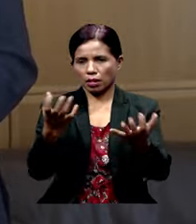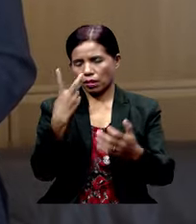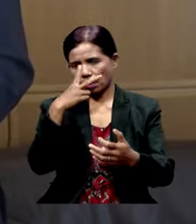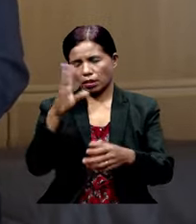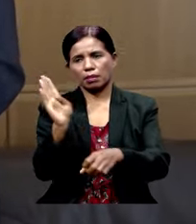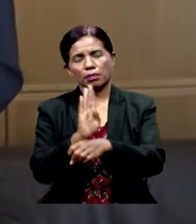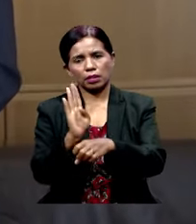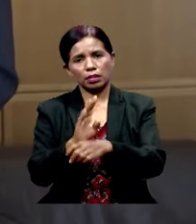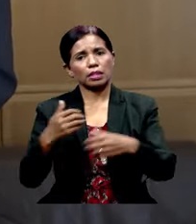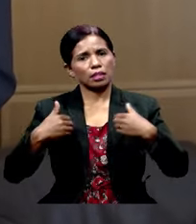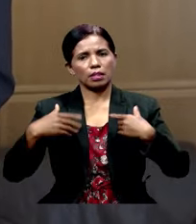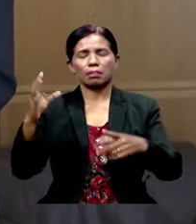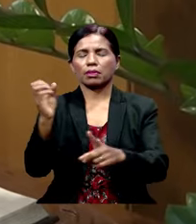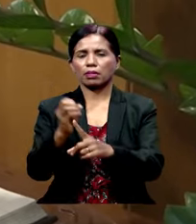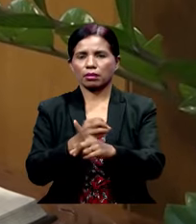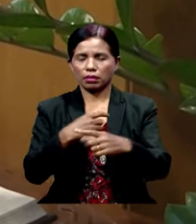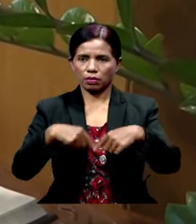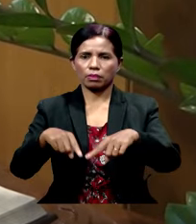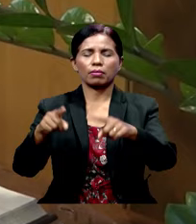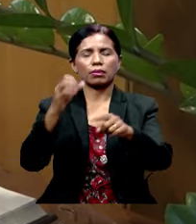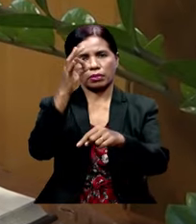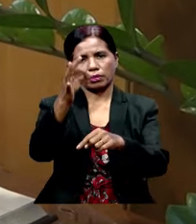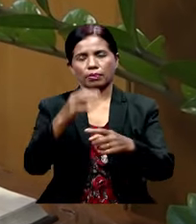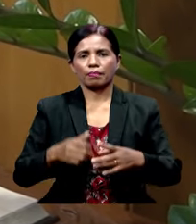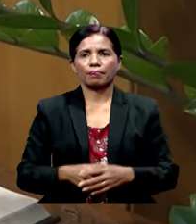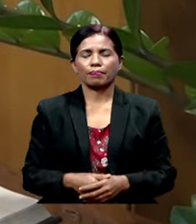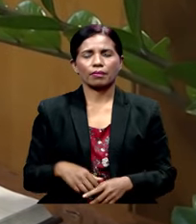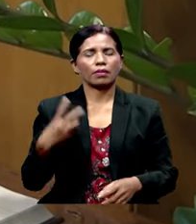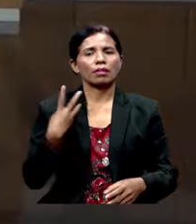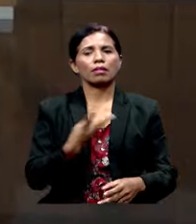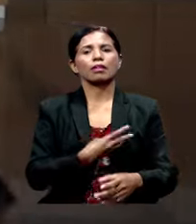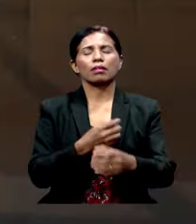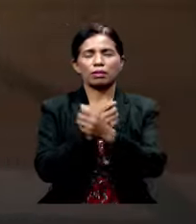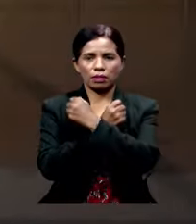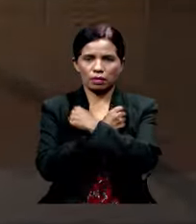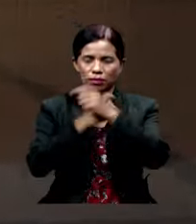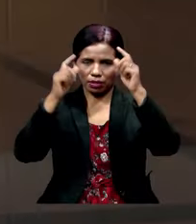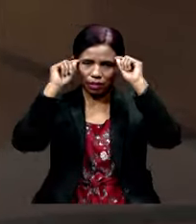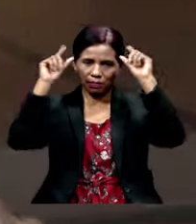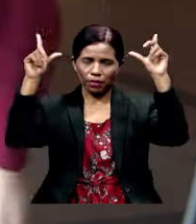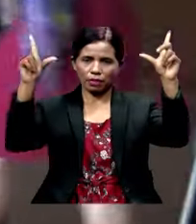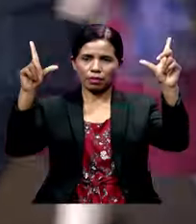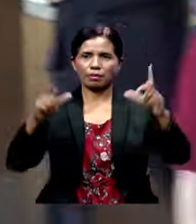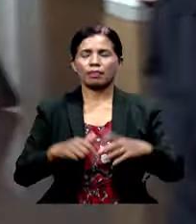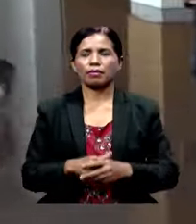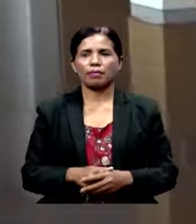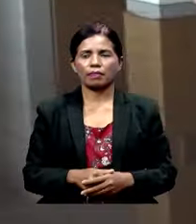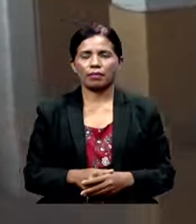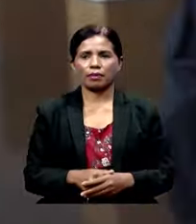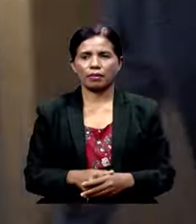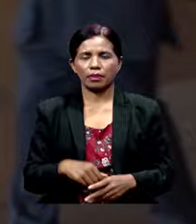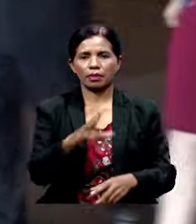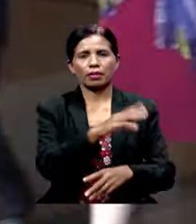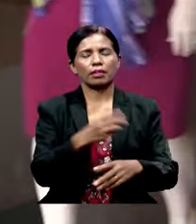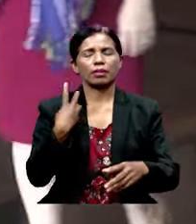business-to-business opportunities continue to grow as well. We love Timor. It is a nation that